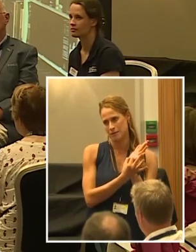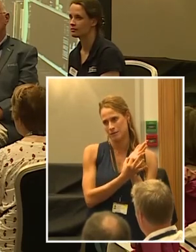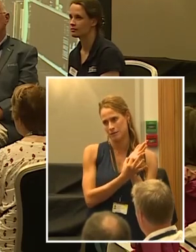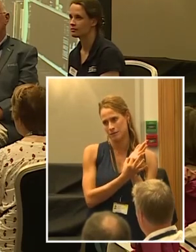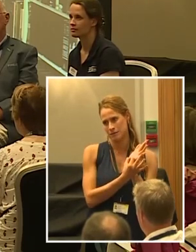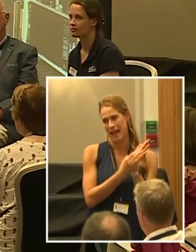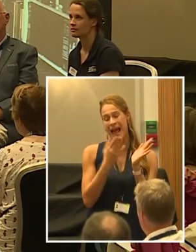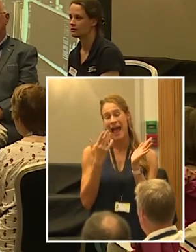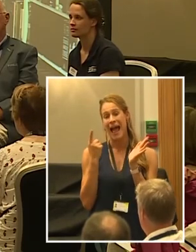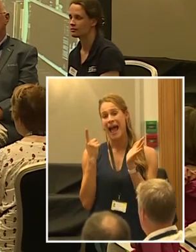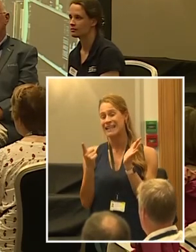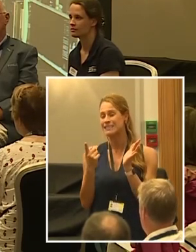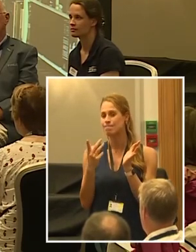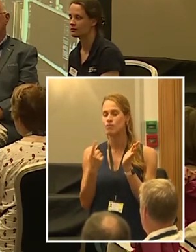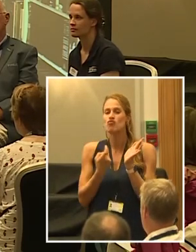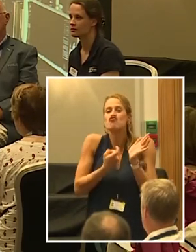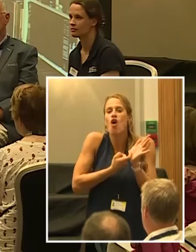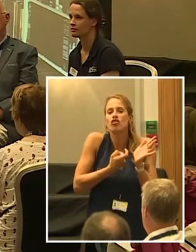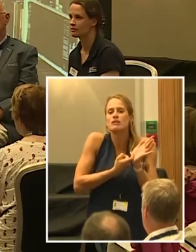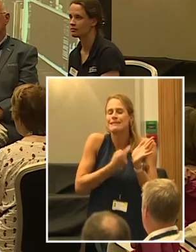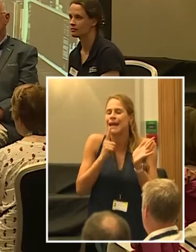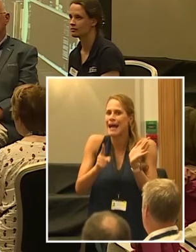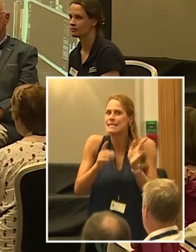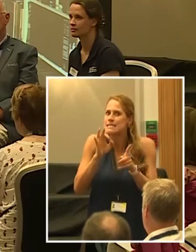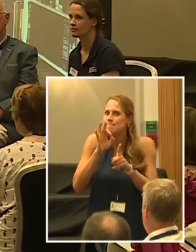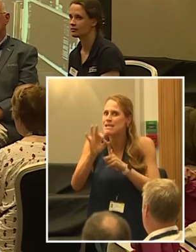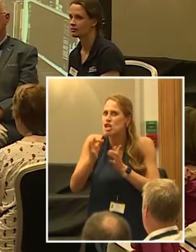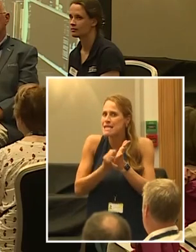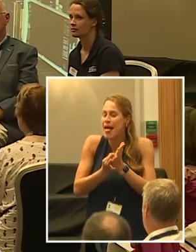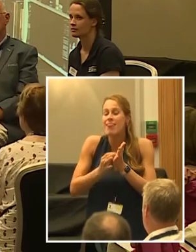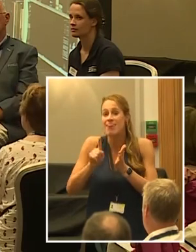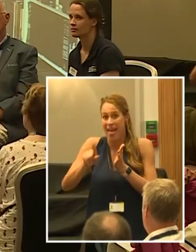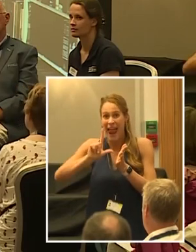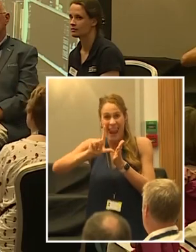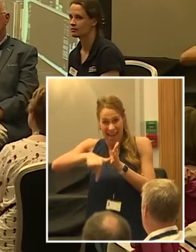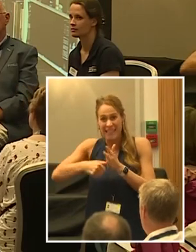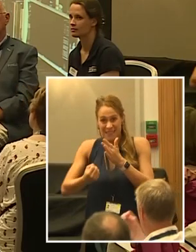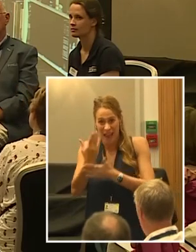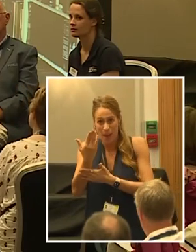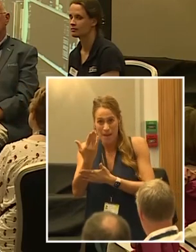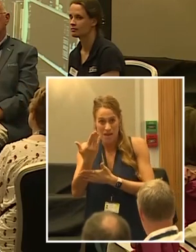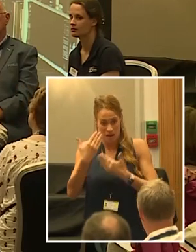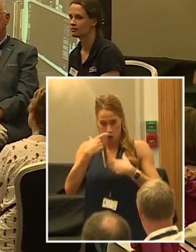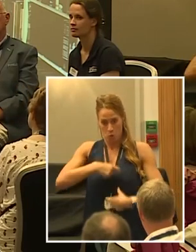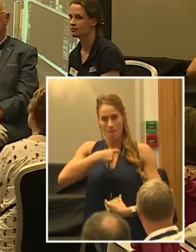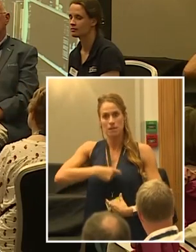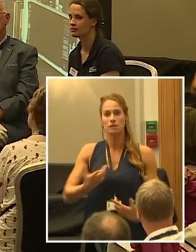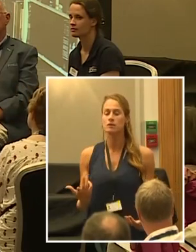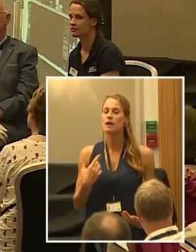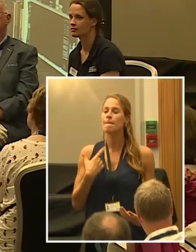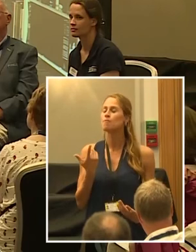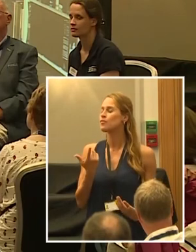are the specialist cells. They are late developments in evolution. The cone cells are very primitive